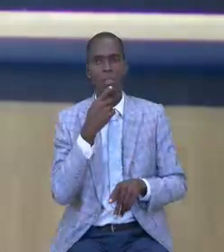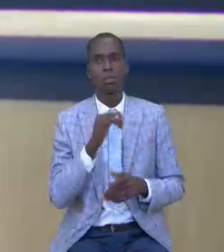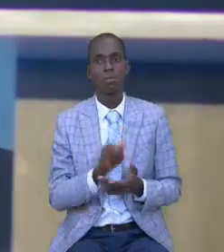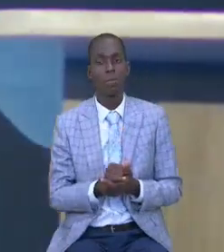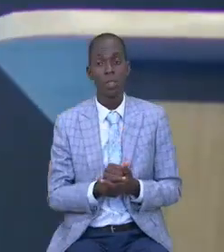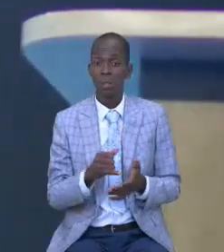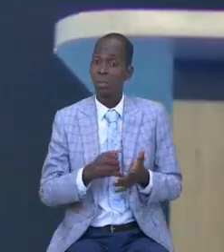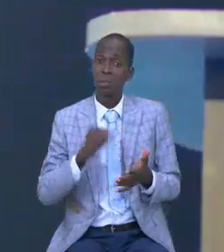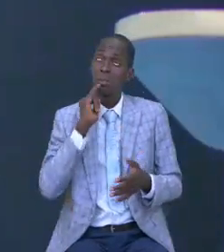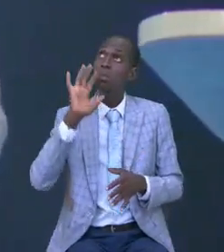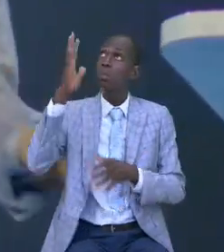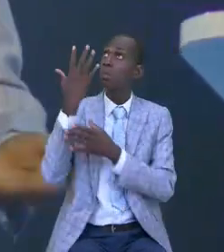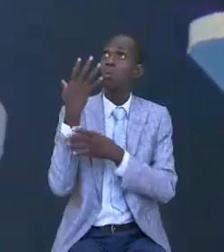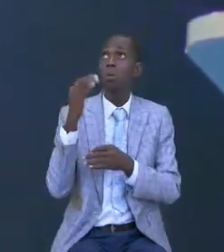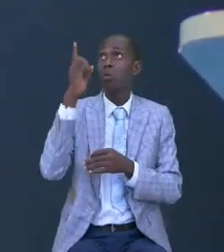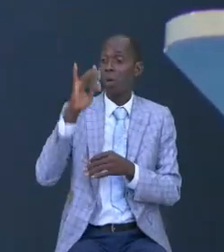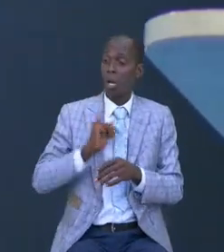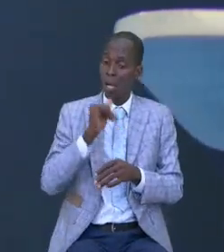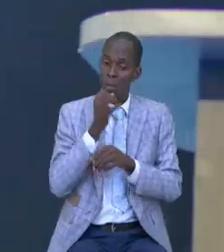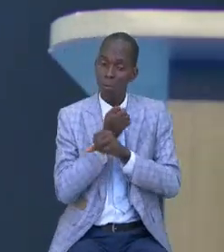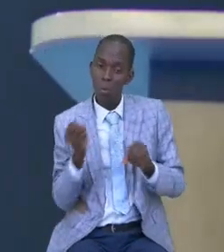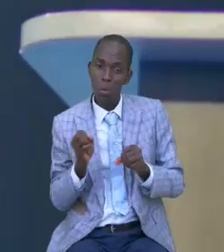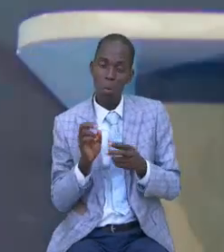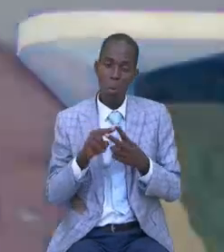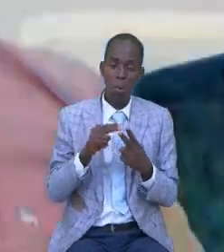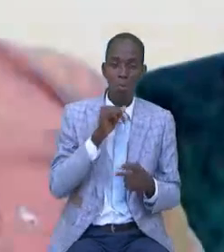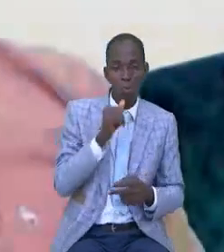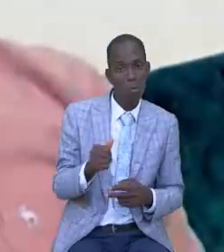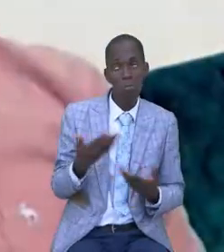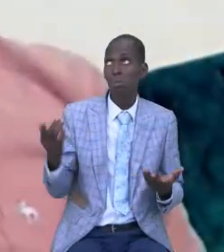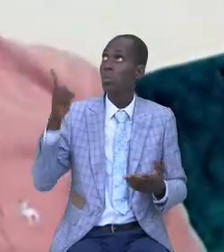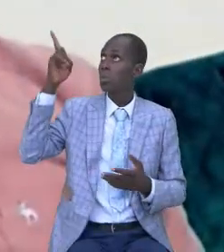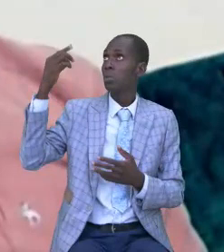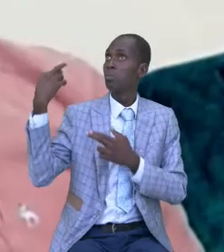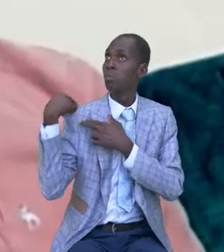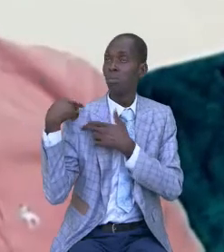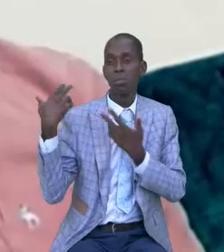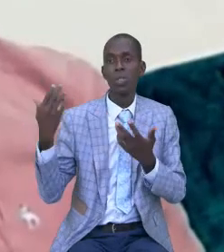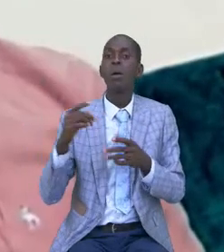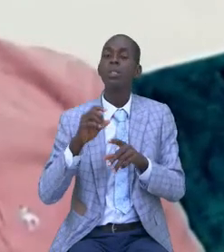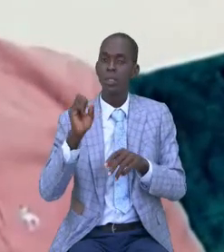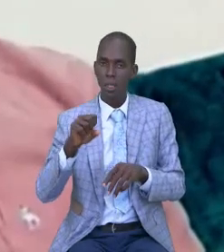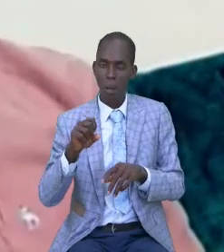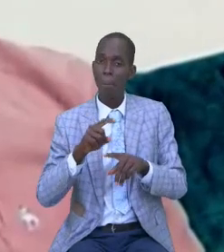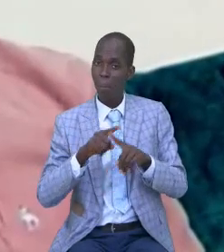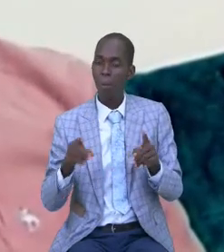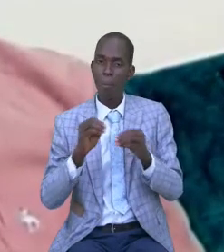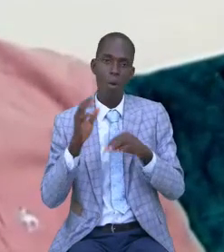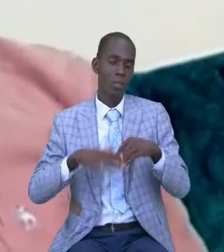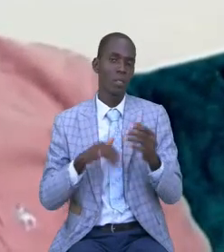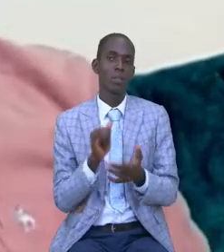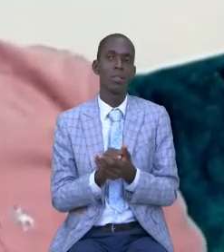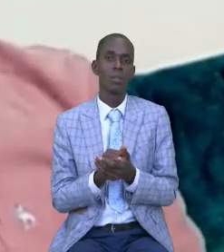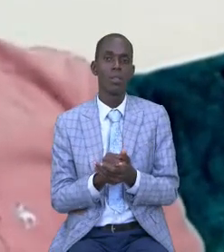of God whether I get saved or not. Yes, yes. But beyond that, it's